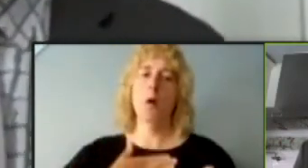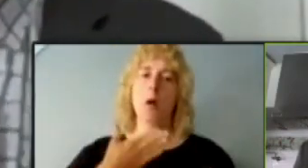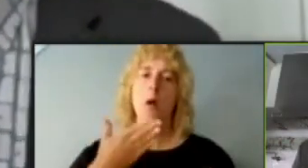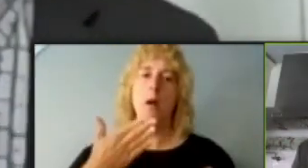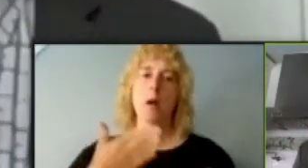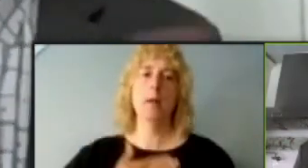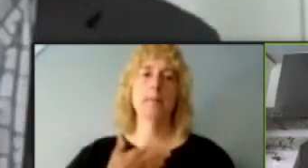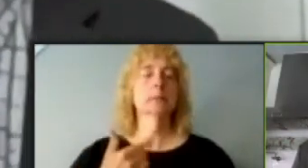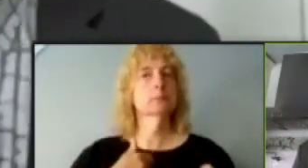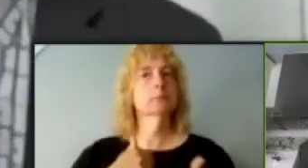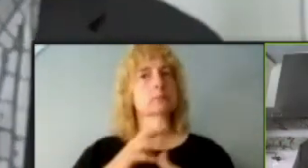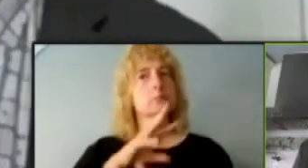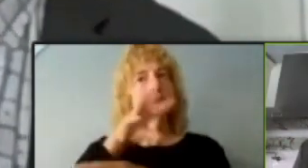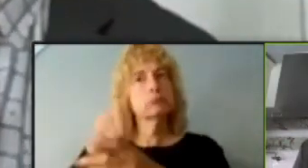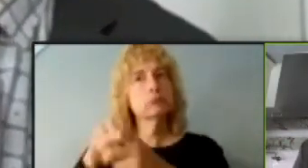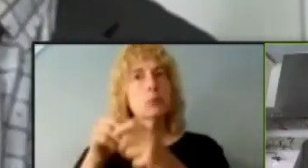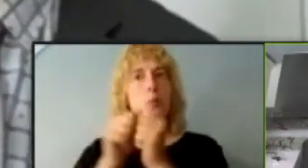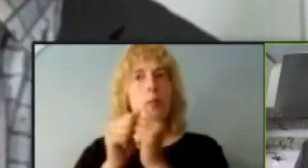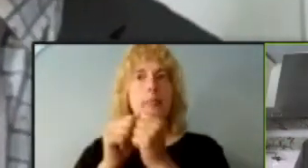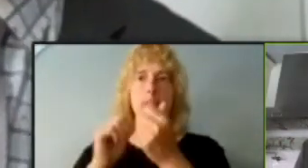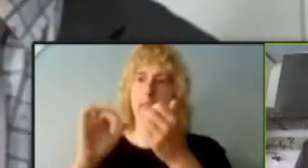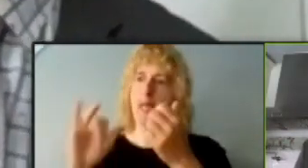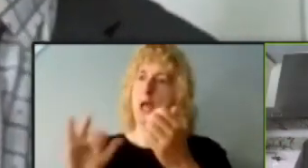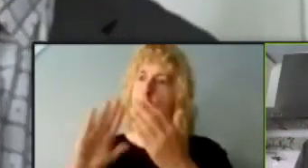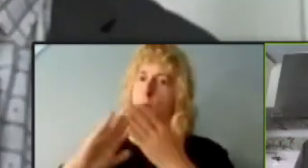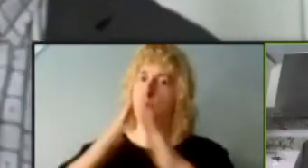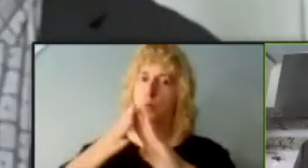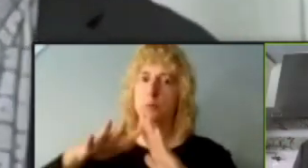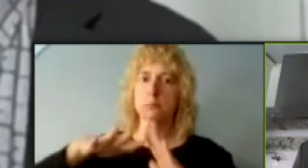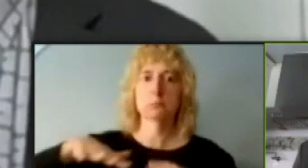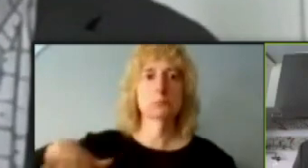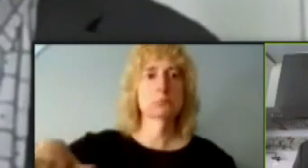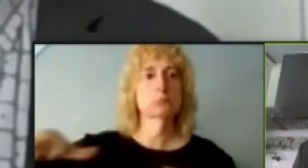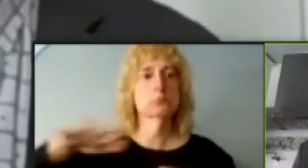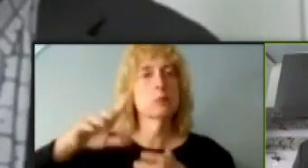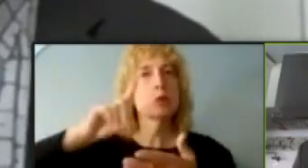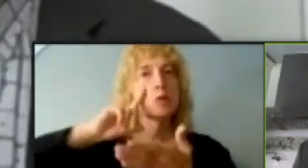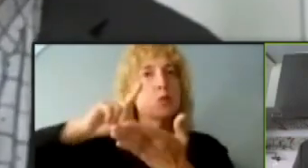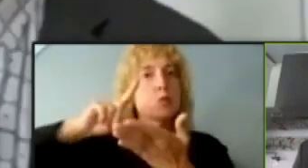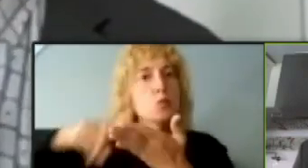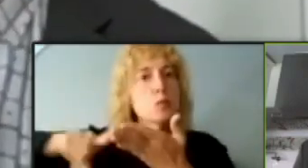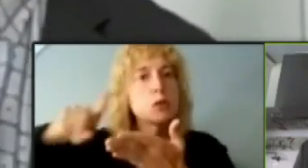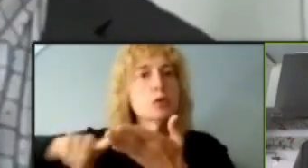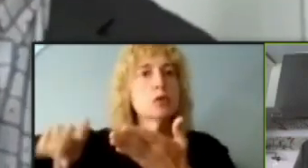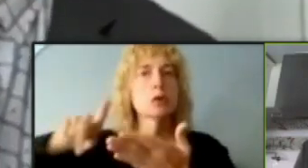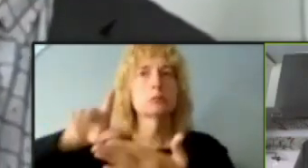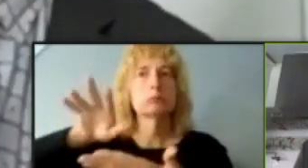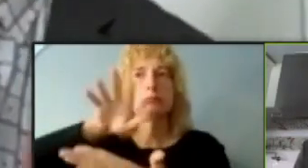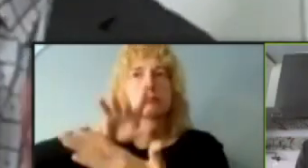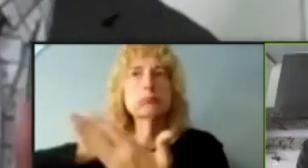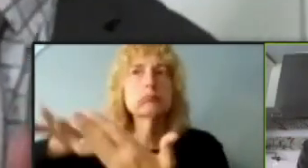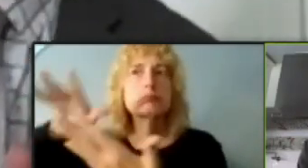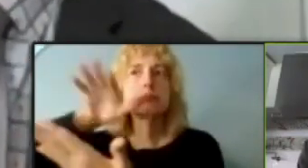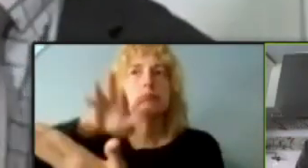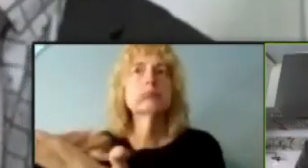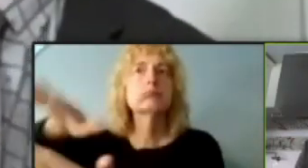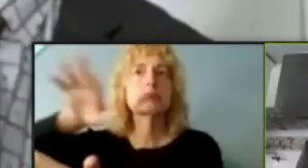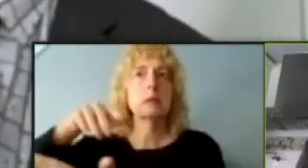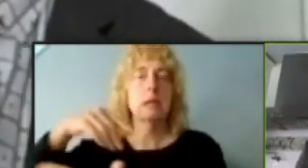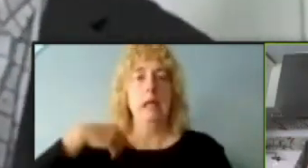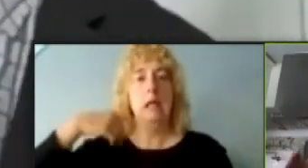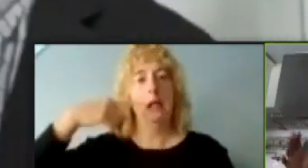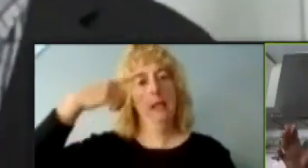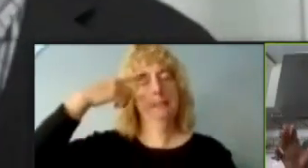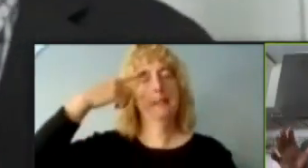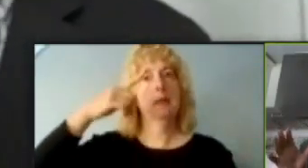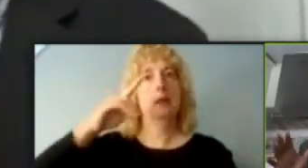be a part of the community of research and study that's going on. I think the academic component,